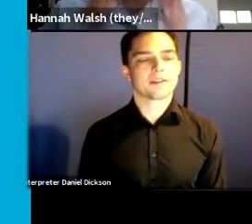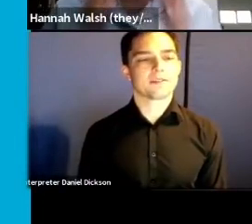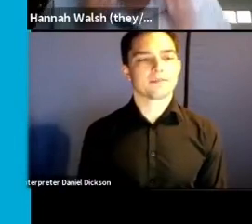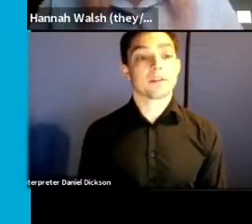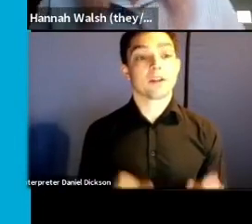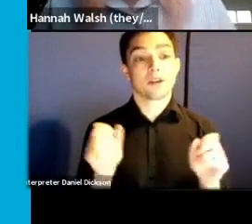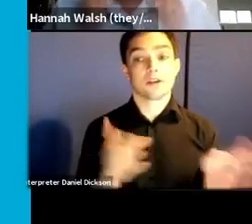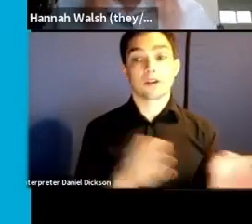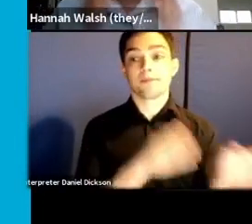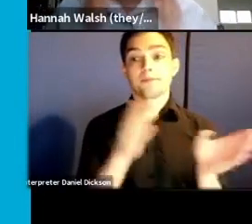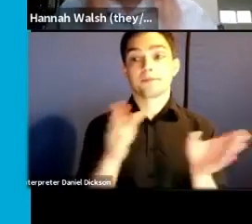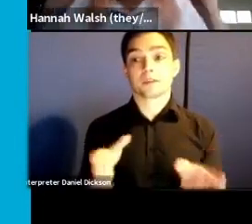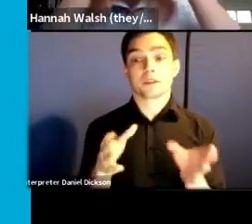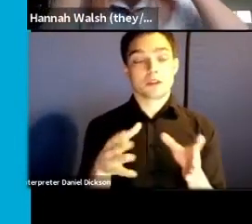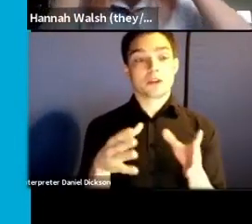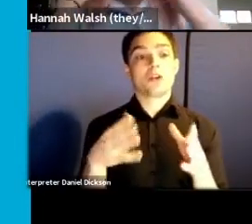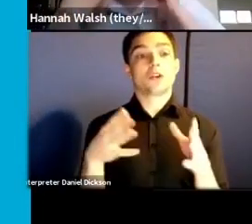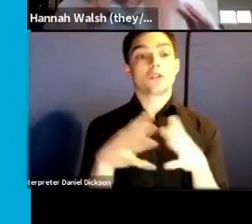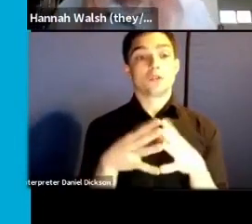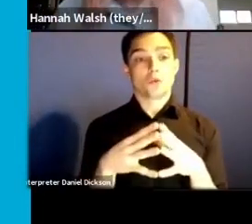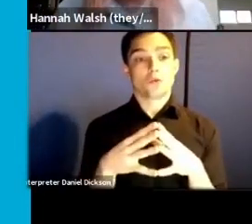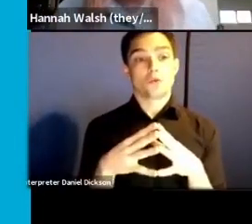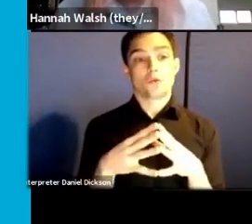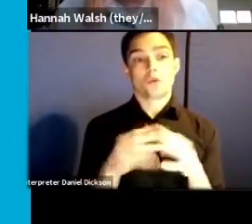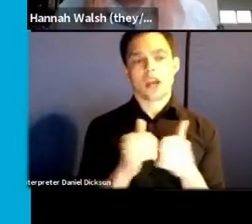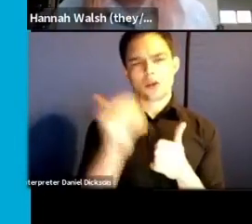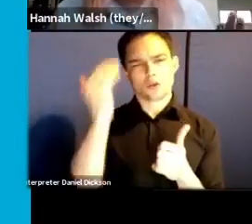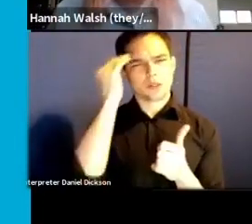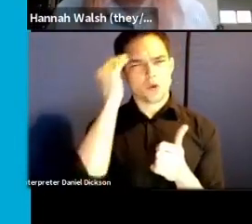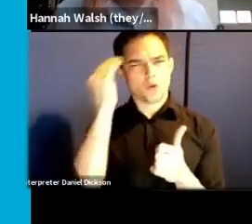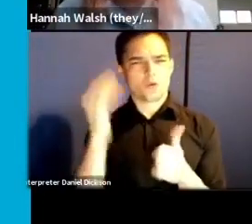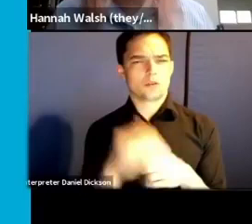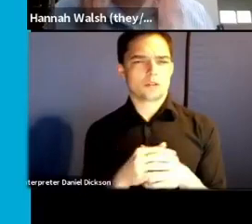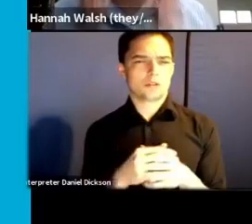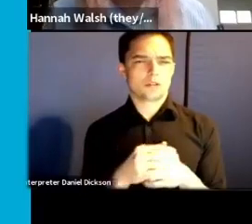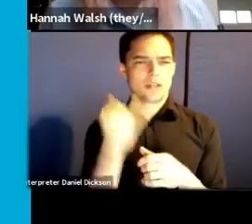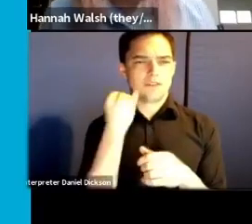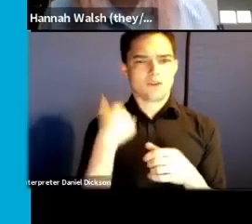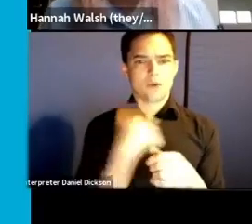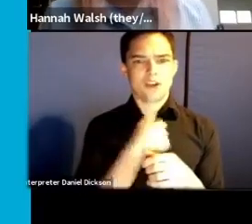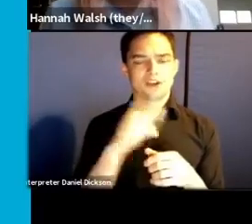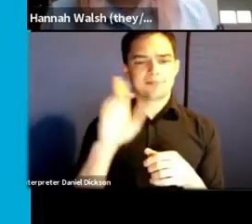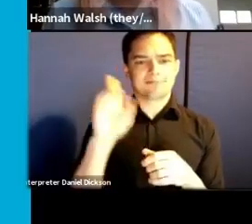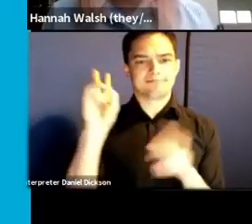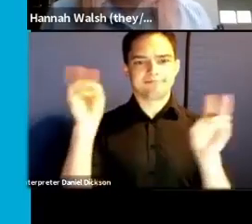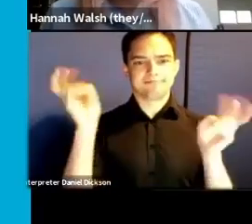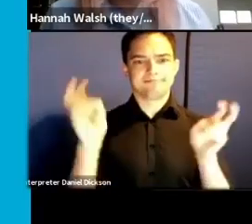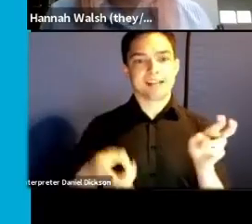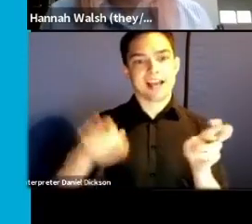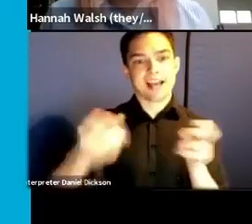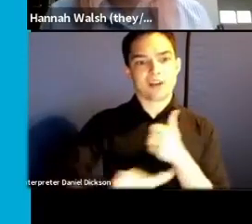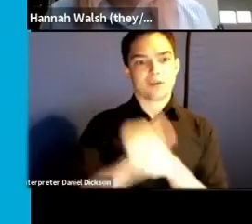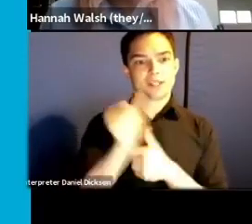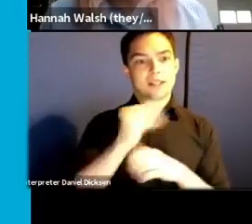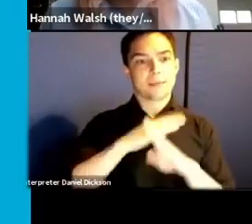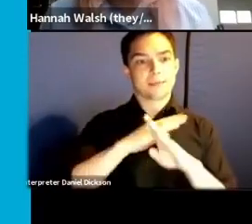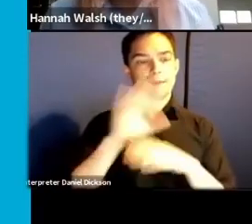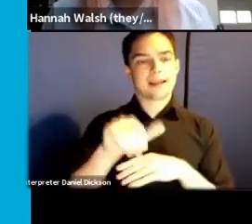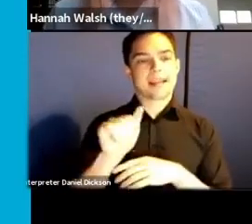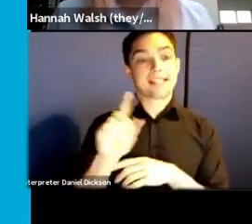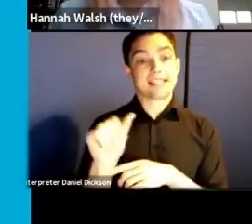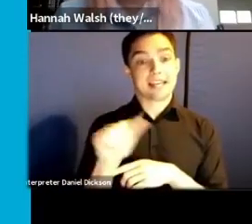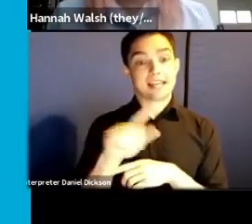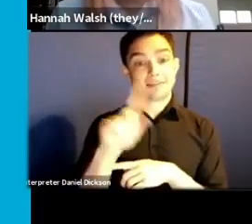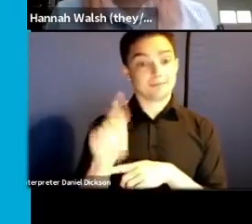Okay, so how do we know if we are considered high risk and protected by the